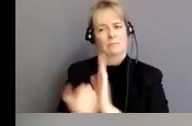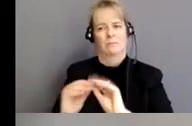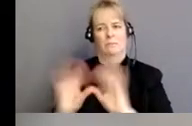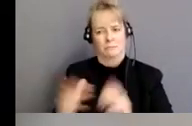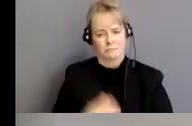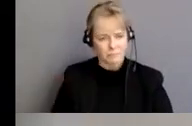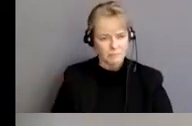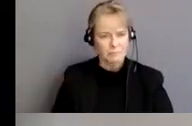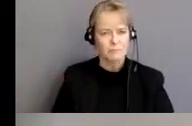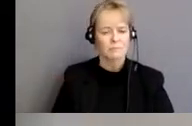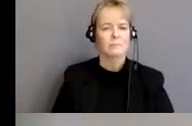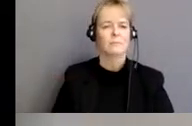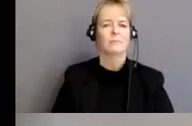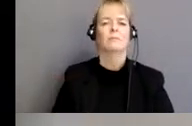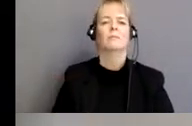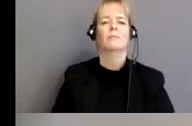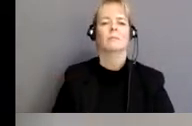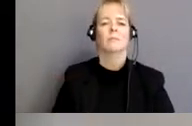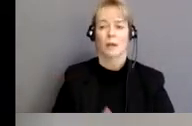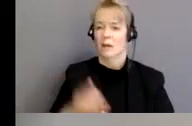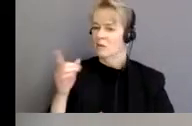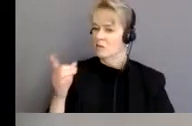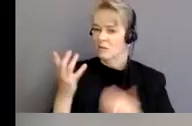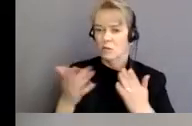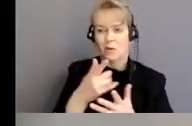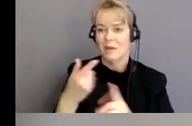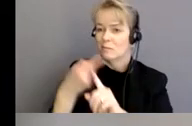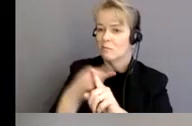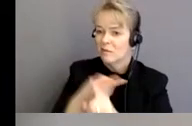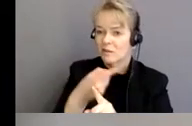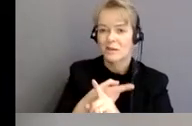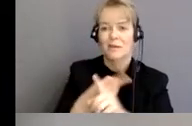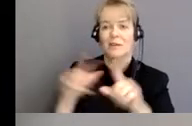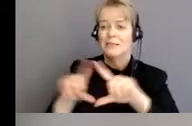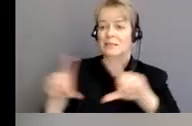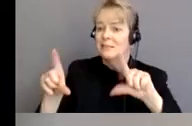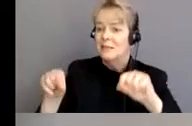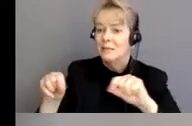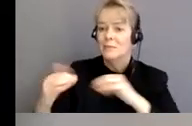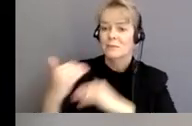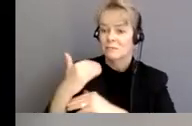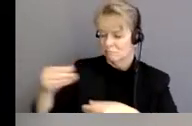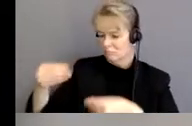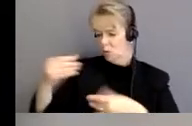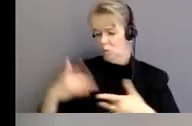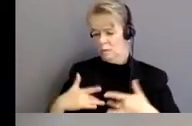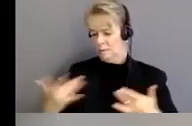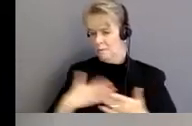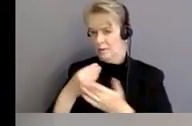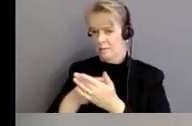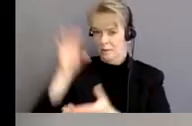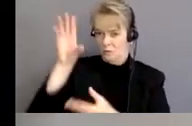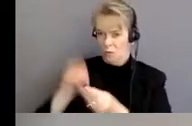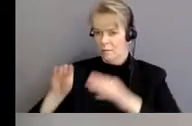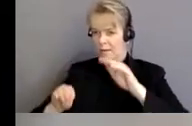likely get monthly statements and you get confirmation slips of things that are happening. Hopefully, when you get